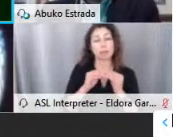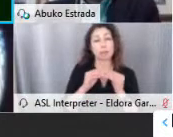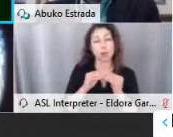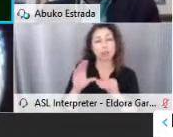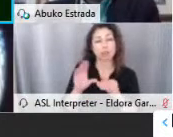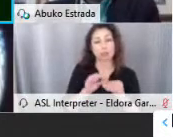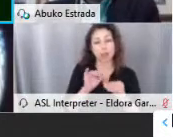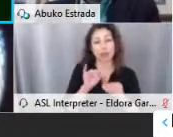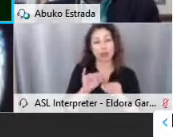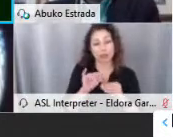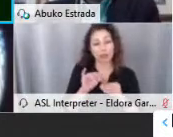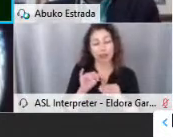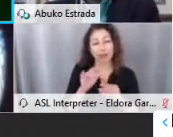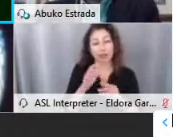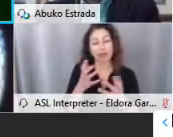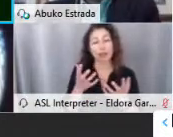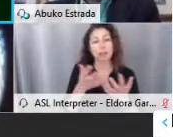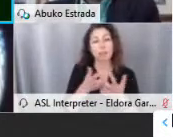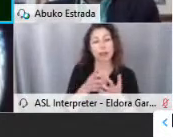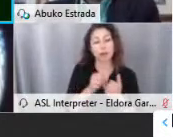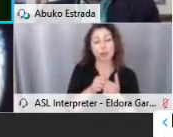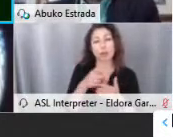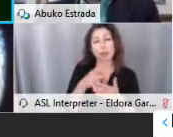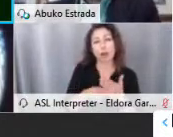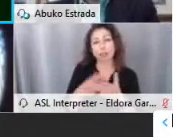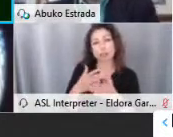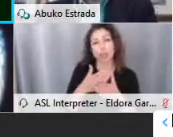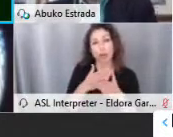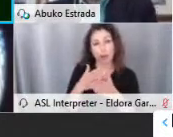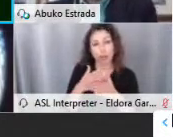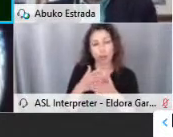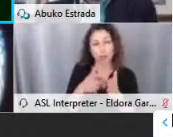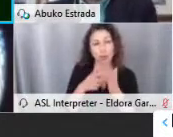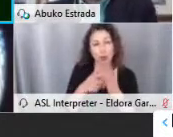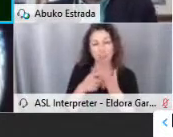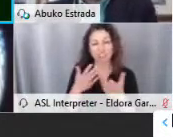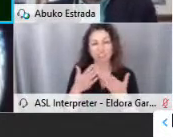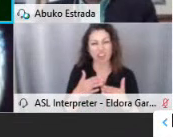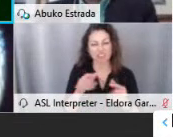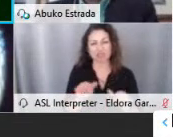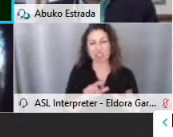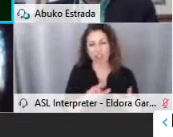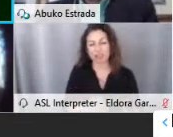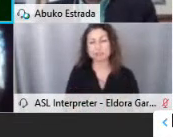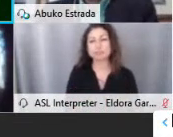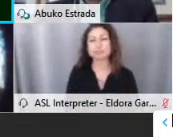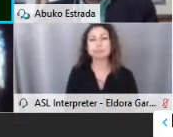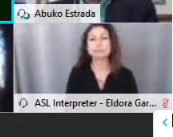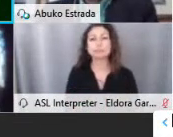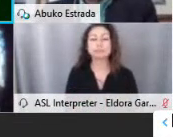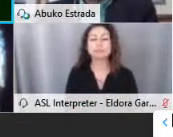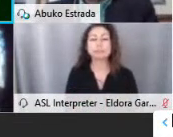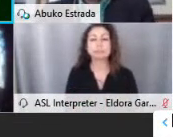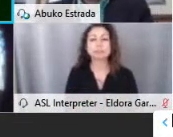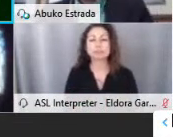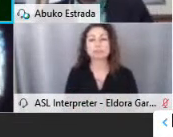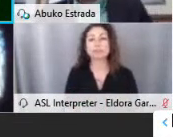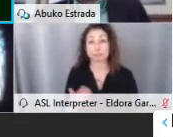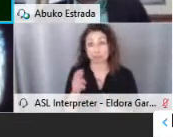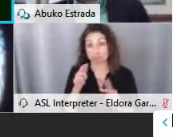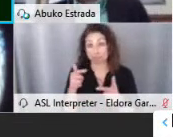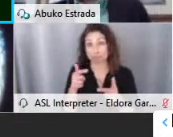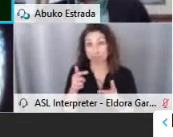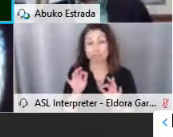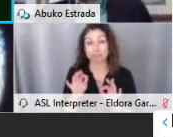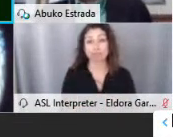reduce cost sharing requirements. Next slide. And here is the